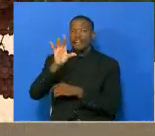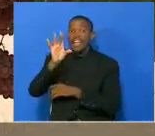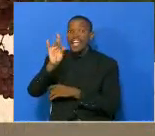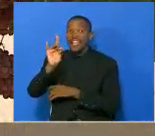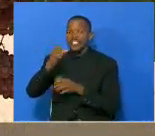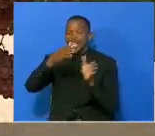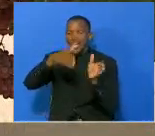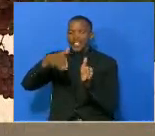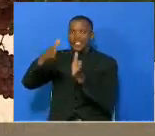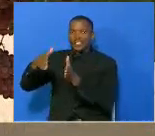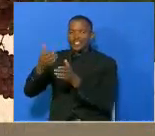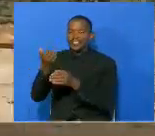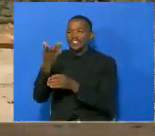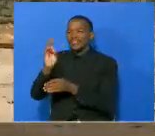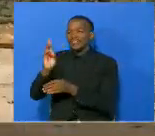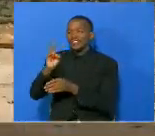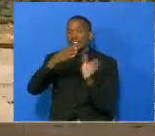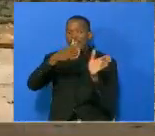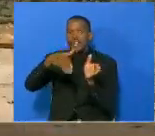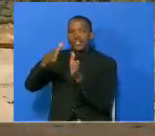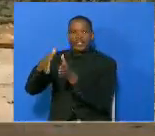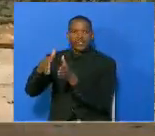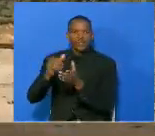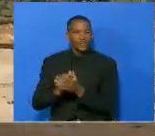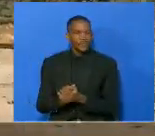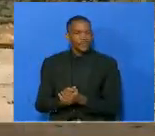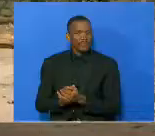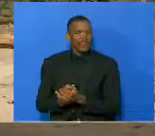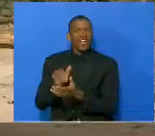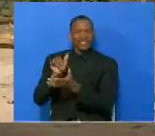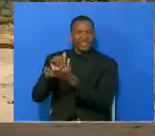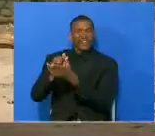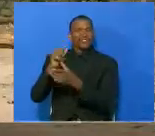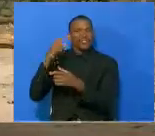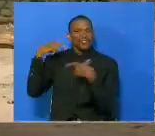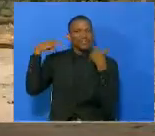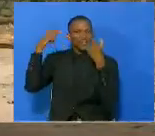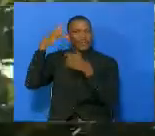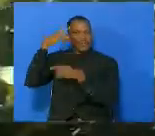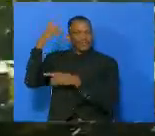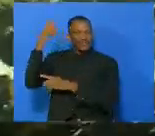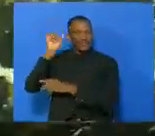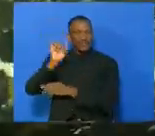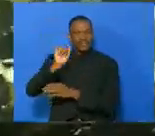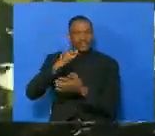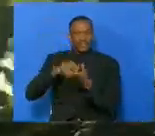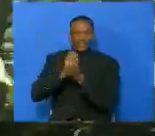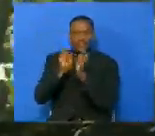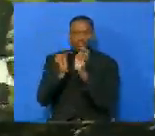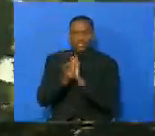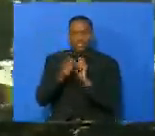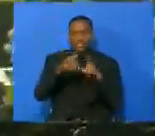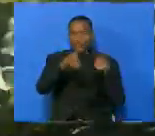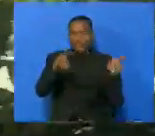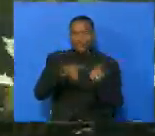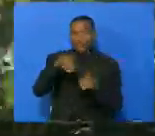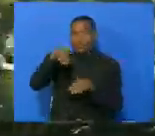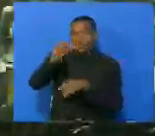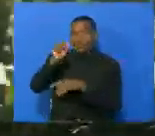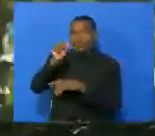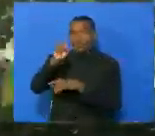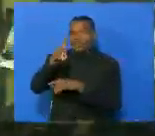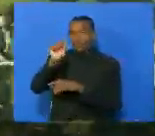le 17 hectares. Ke toro ya puso go fetola lehelo la panda matenga go nna boremelelo jwa madirelo